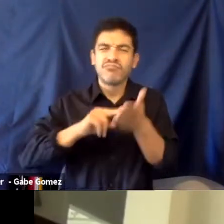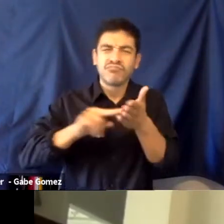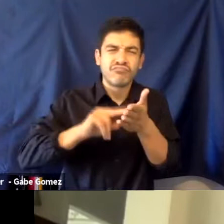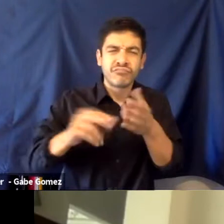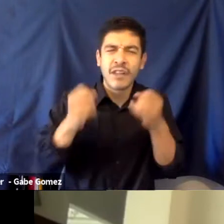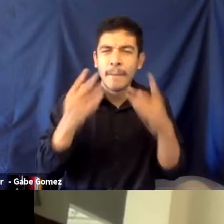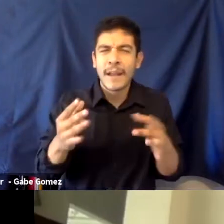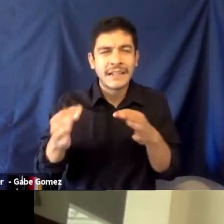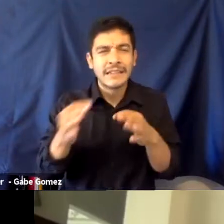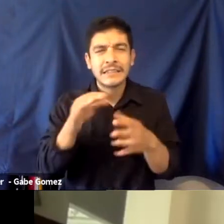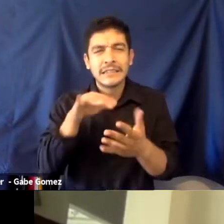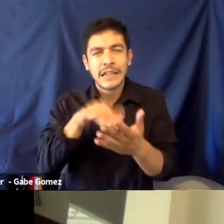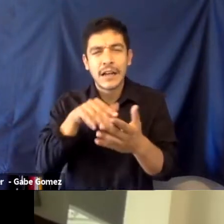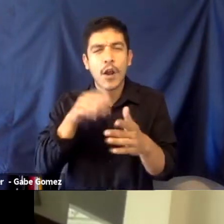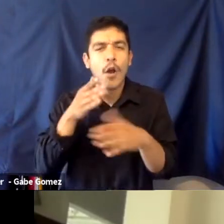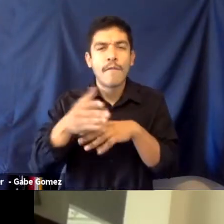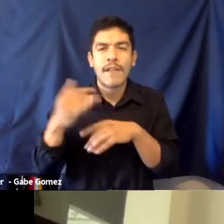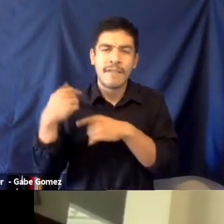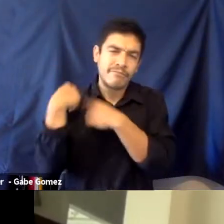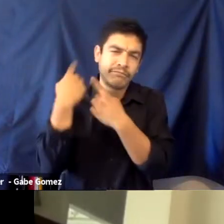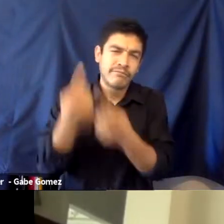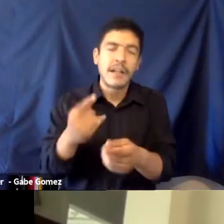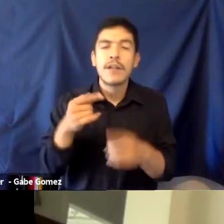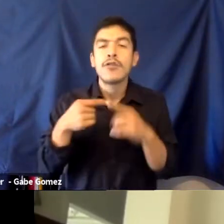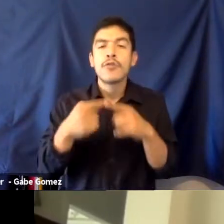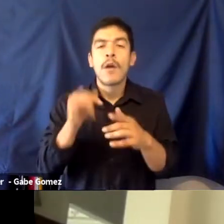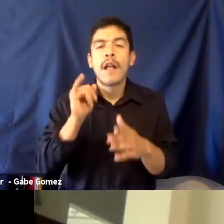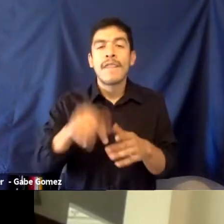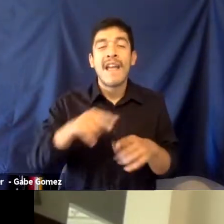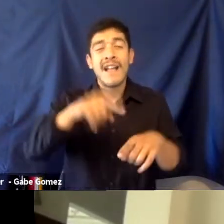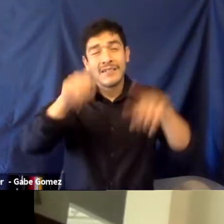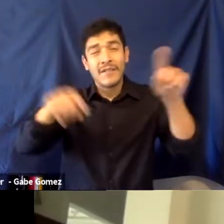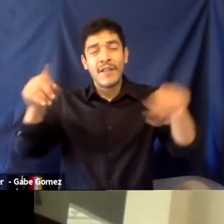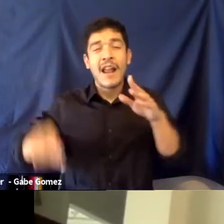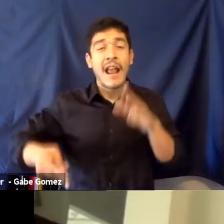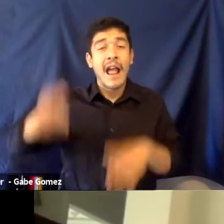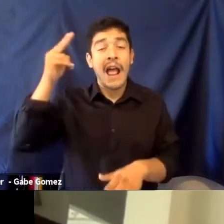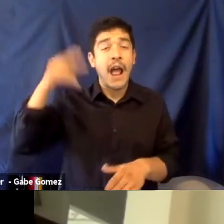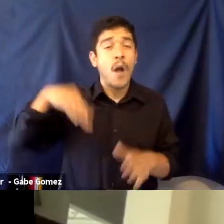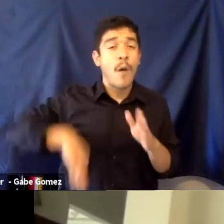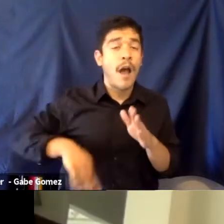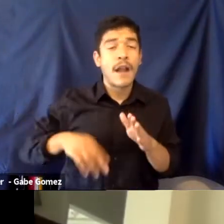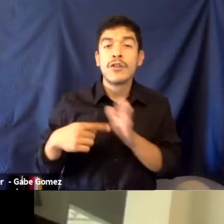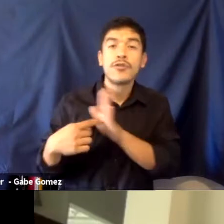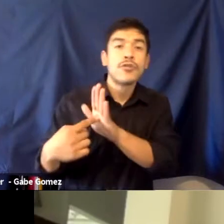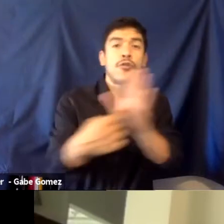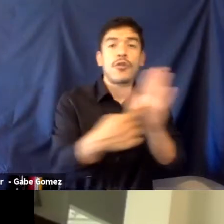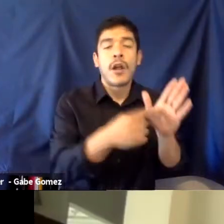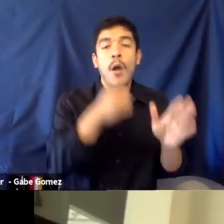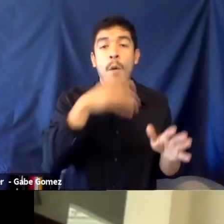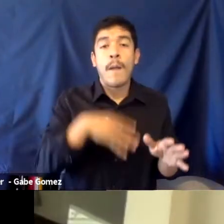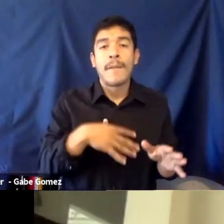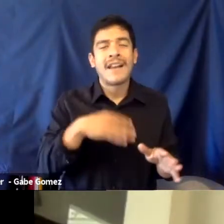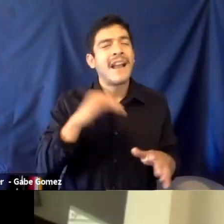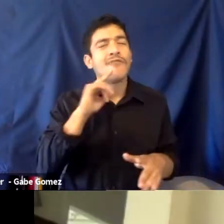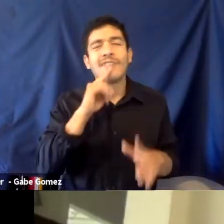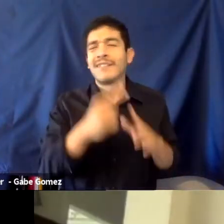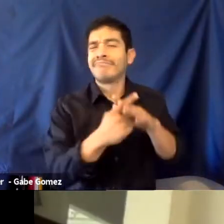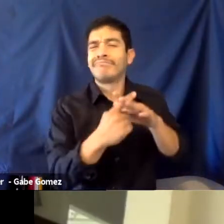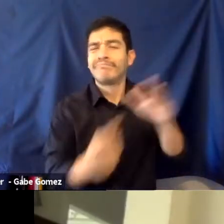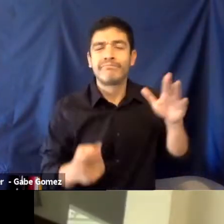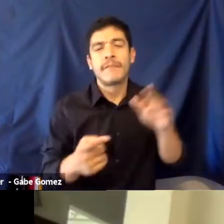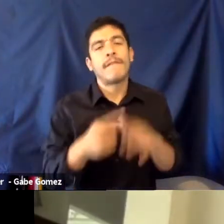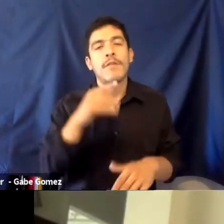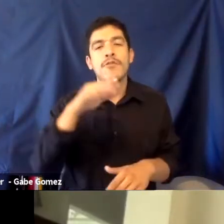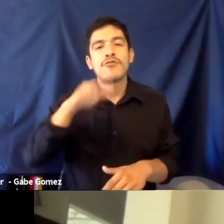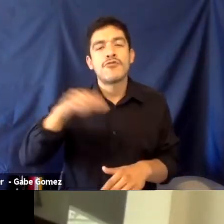years showing that diverse and high quality portrayals of women and girls are quite simply missing from children's media.